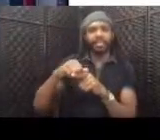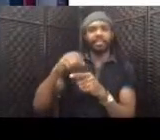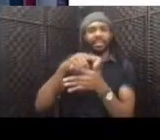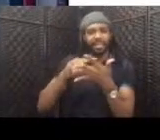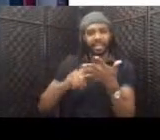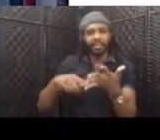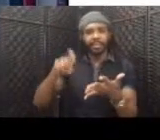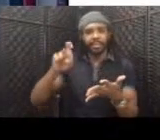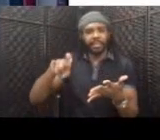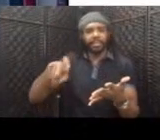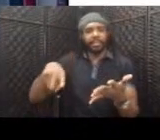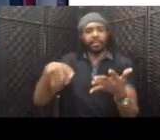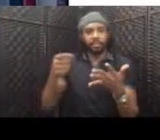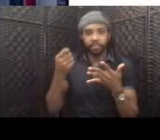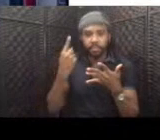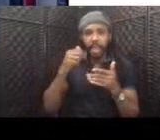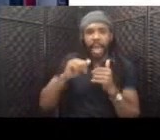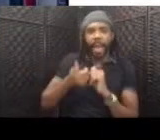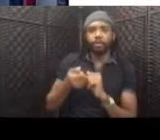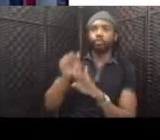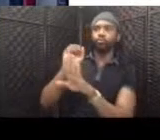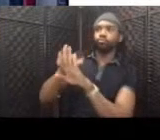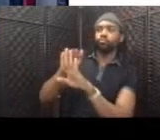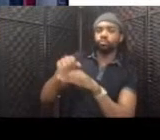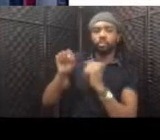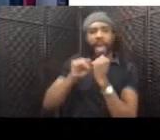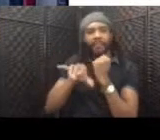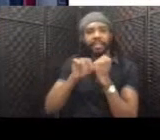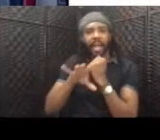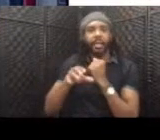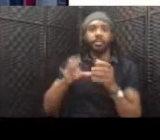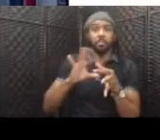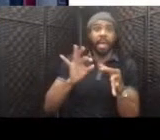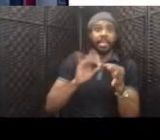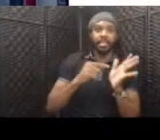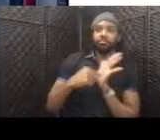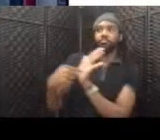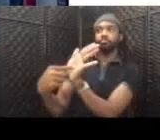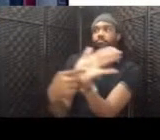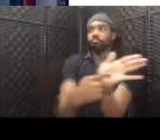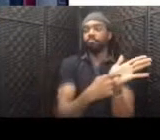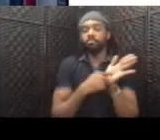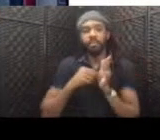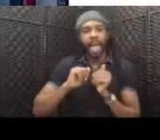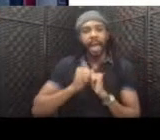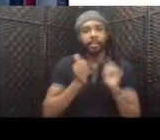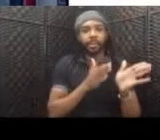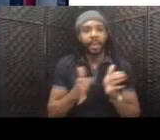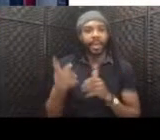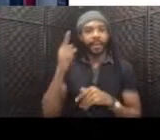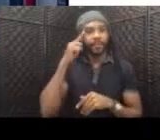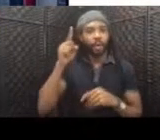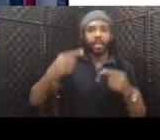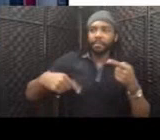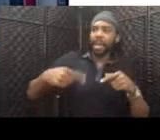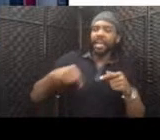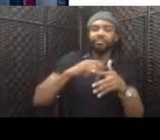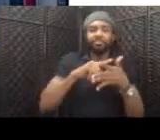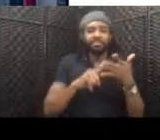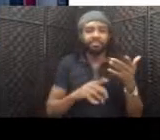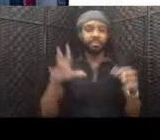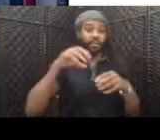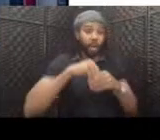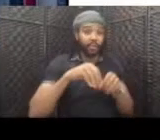knock on doors, that will teach you how to hone your message, that will teach you how to prepare for a debate. All the different parts of a